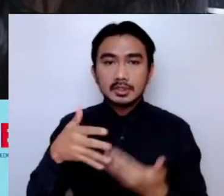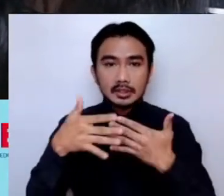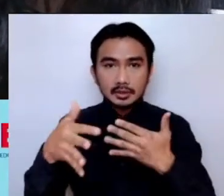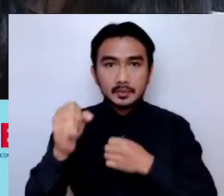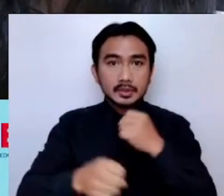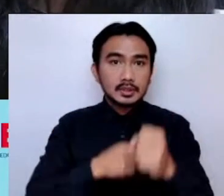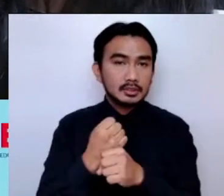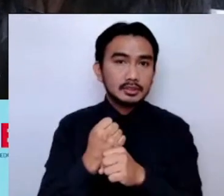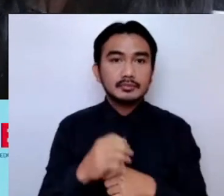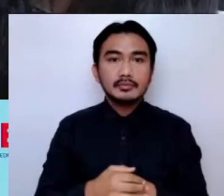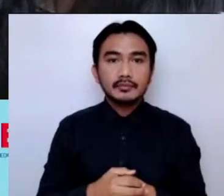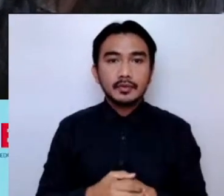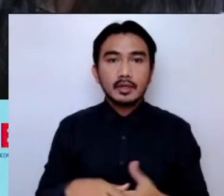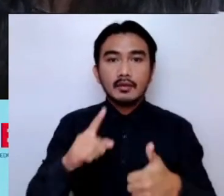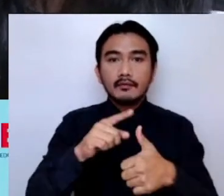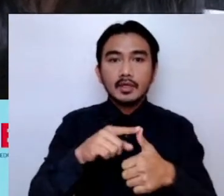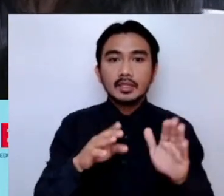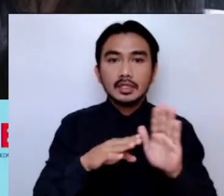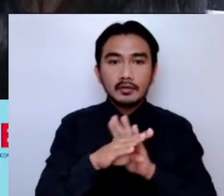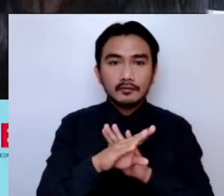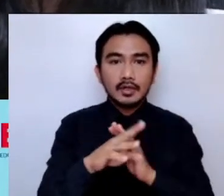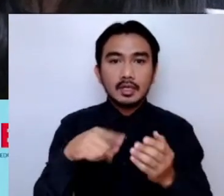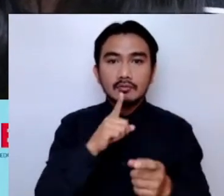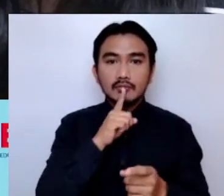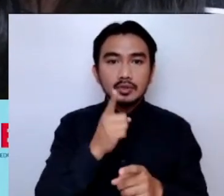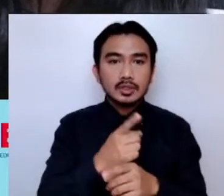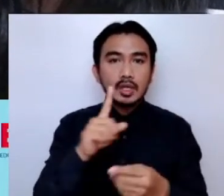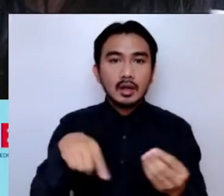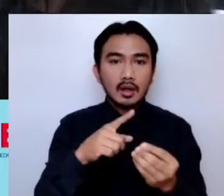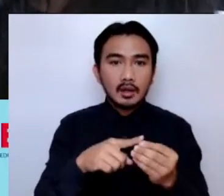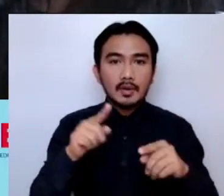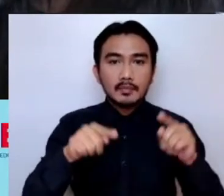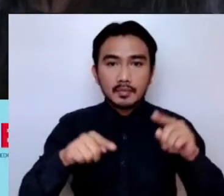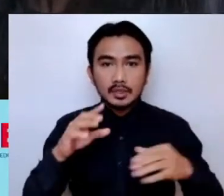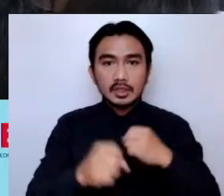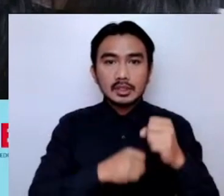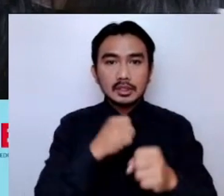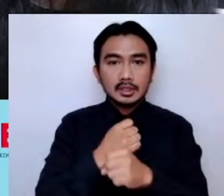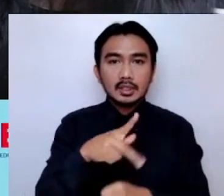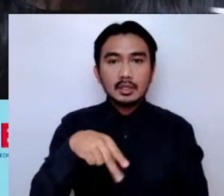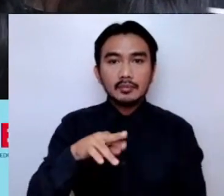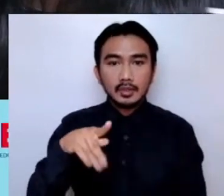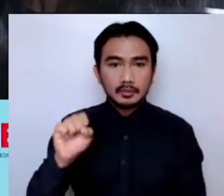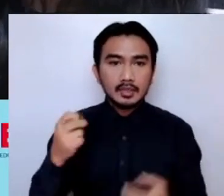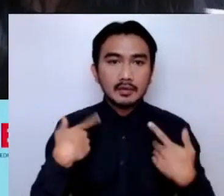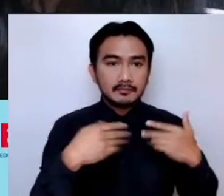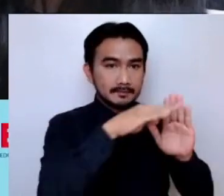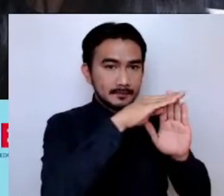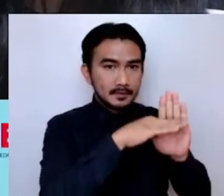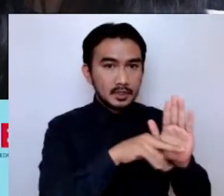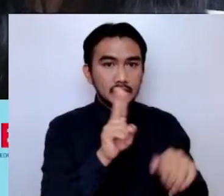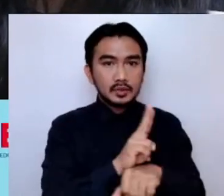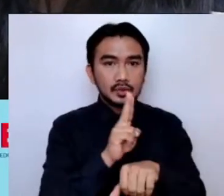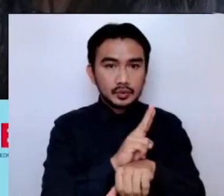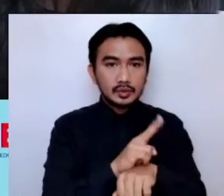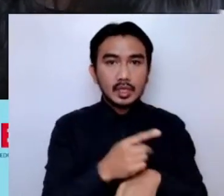the development and issuance of the multi-year RPMS-PPST guidelines. So as we keep on mentioning since